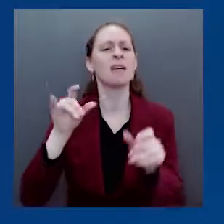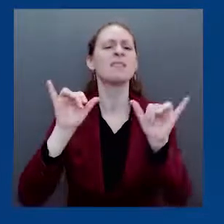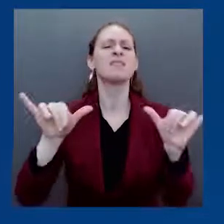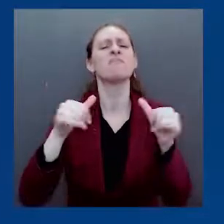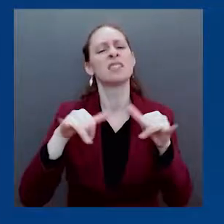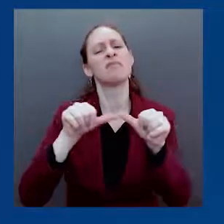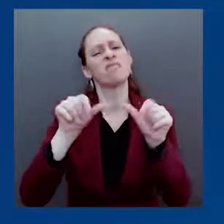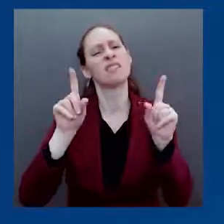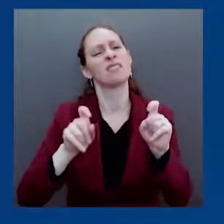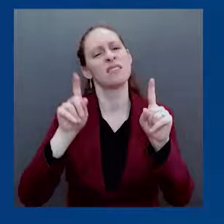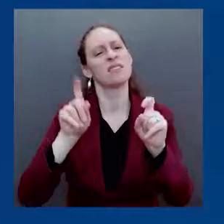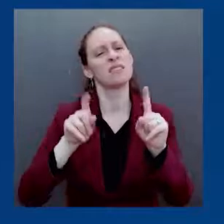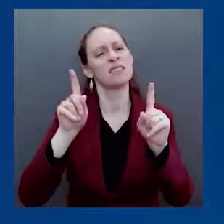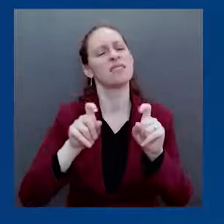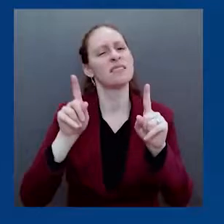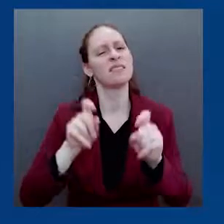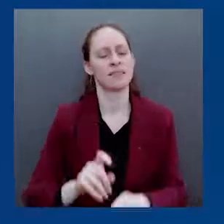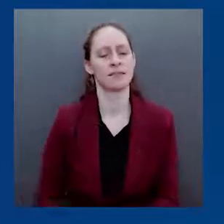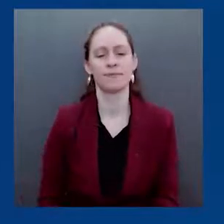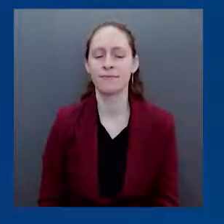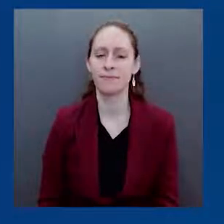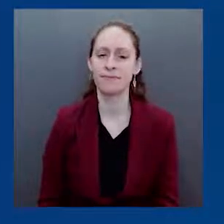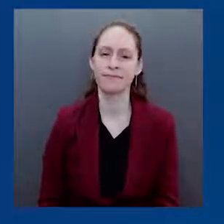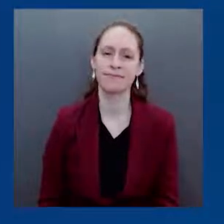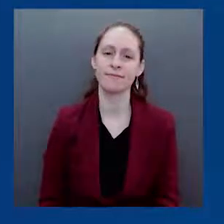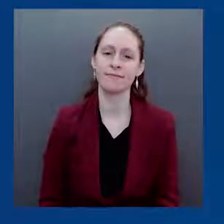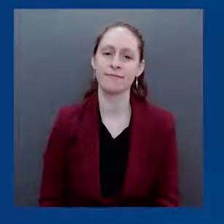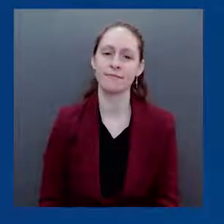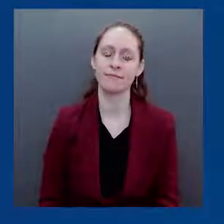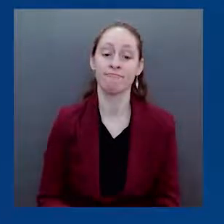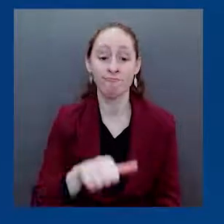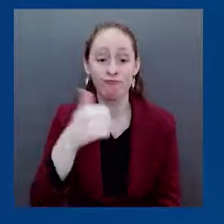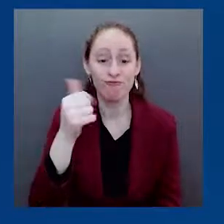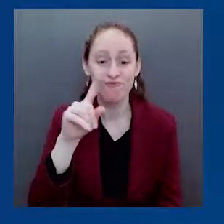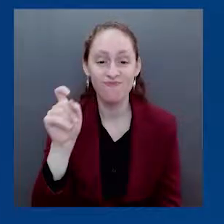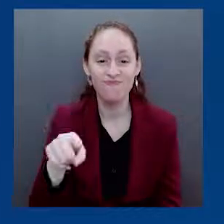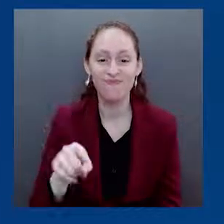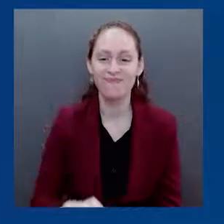Couple more questions. Let's go to Joyce Frieden at MedPage today.